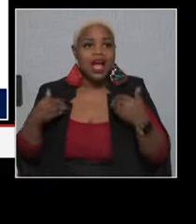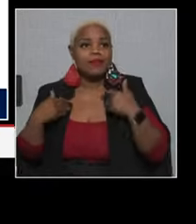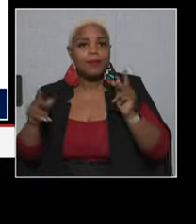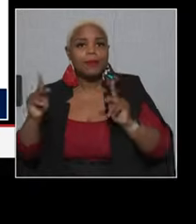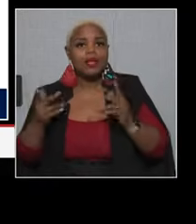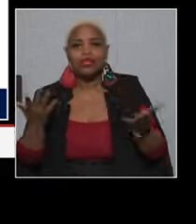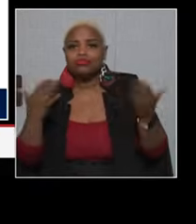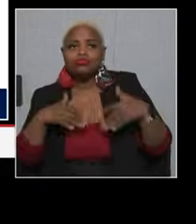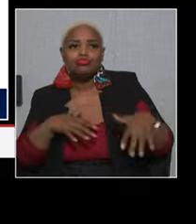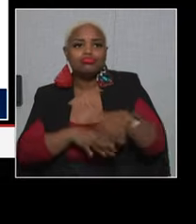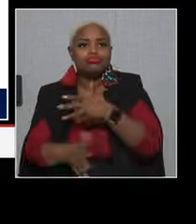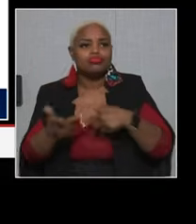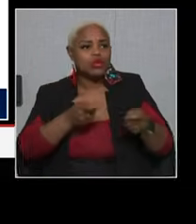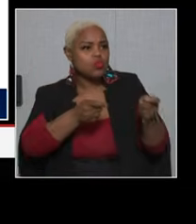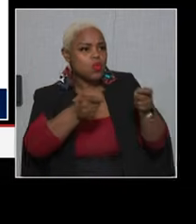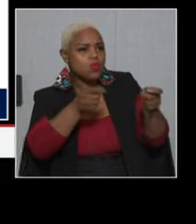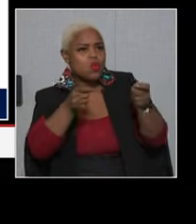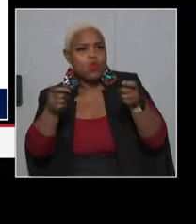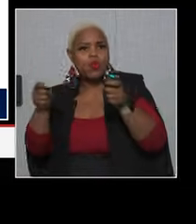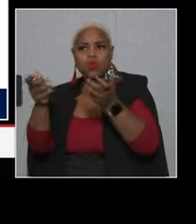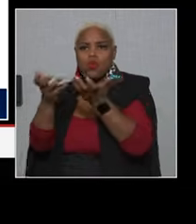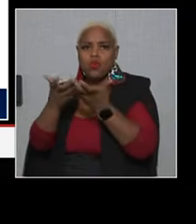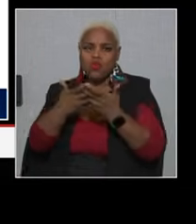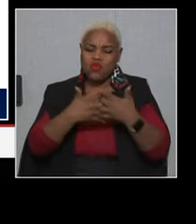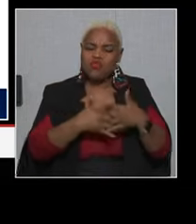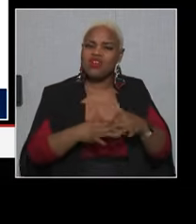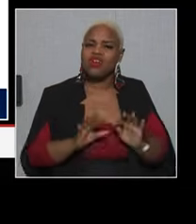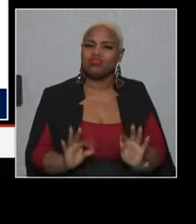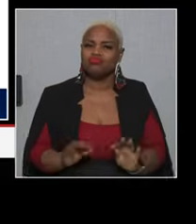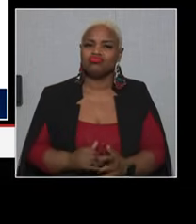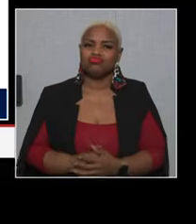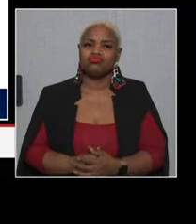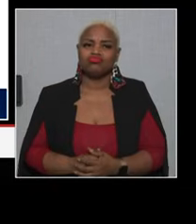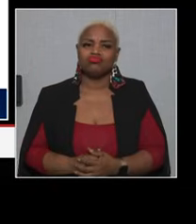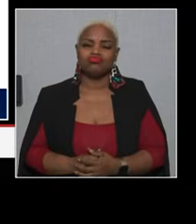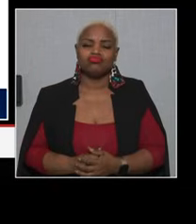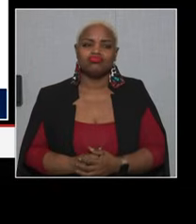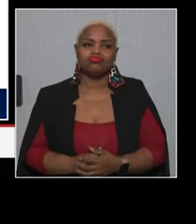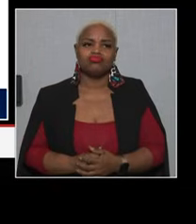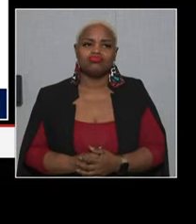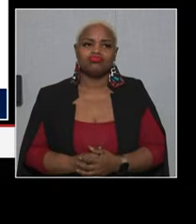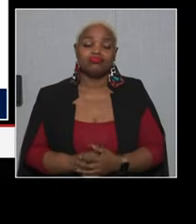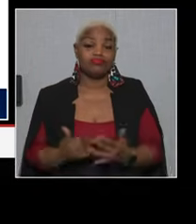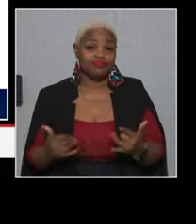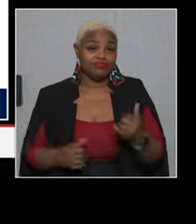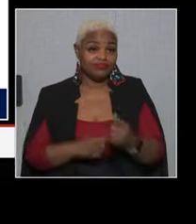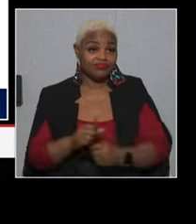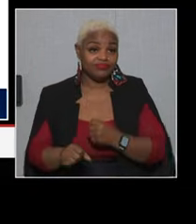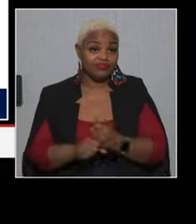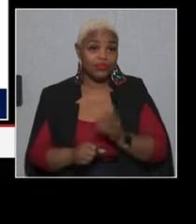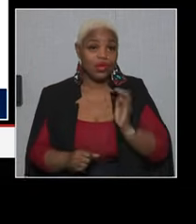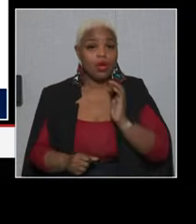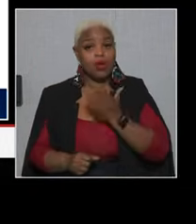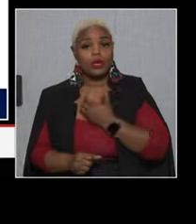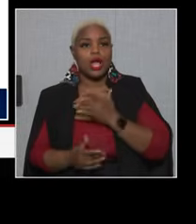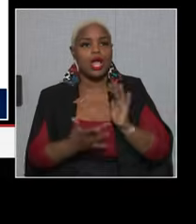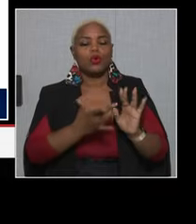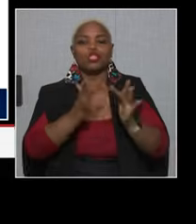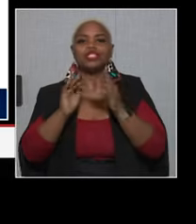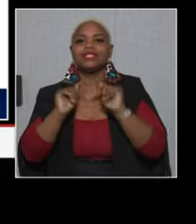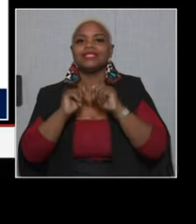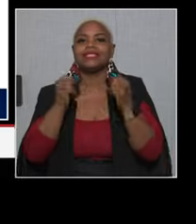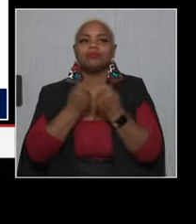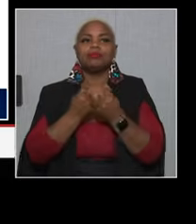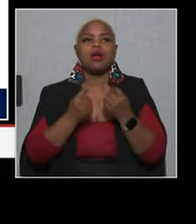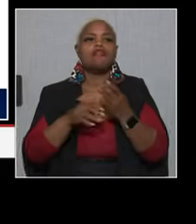places and spaces where our young people can go to congregate. Our outreach team this year has hosted more than 2,000 events, which